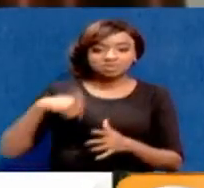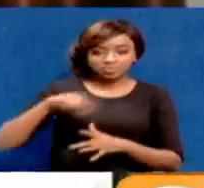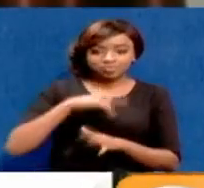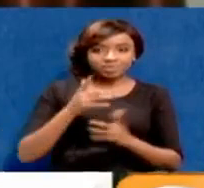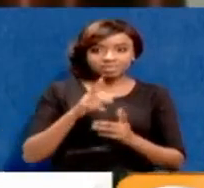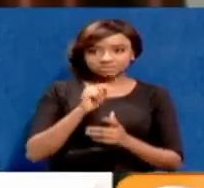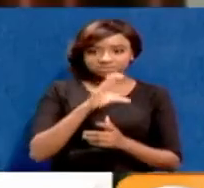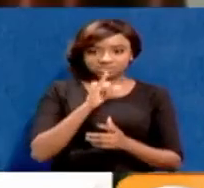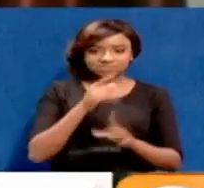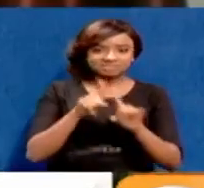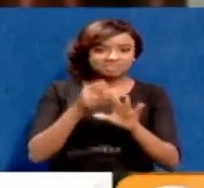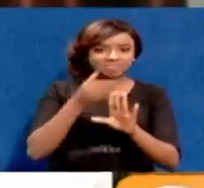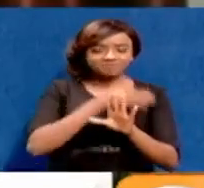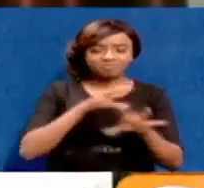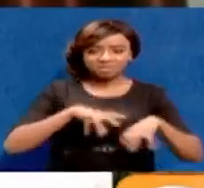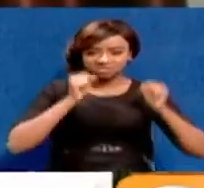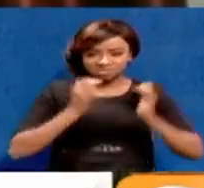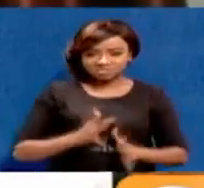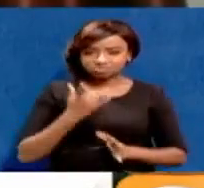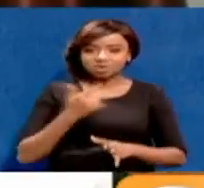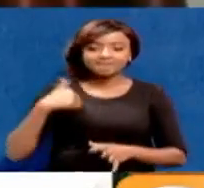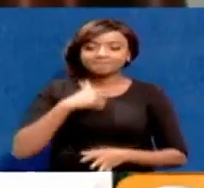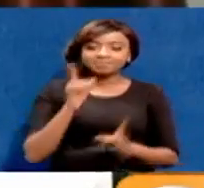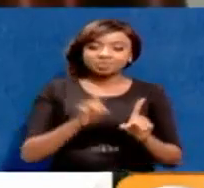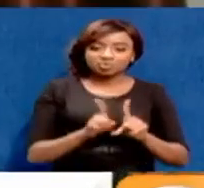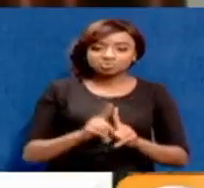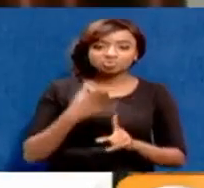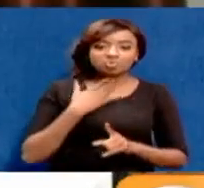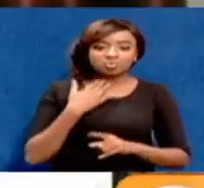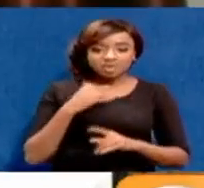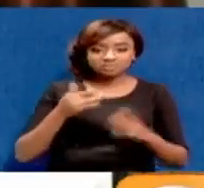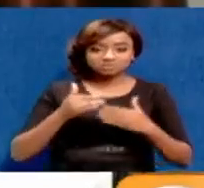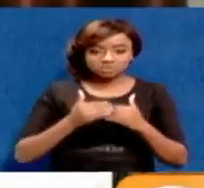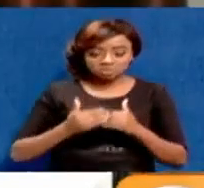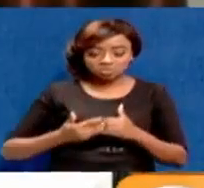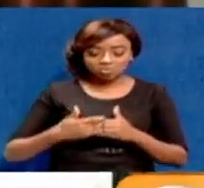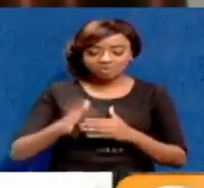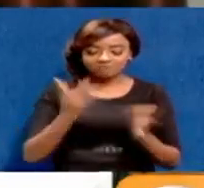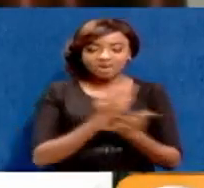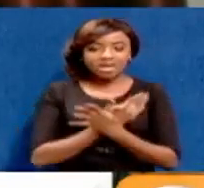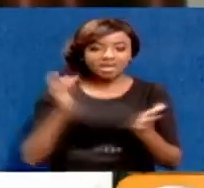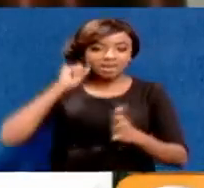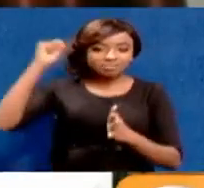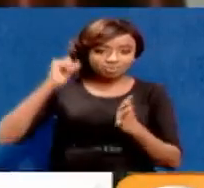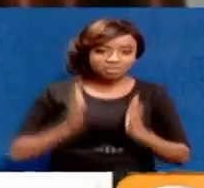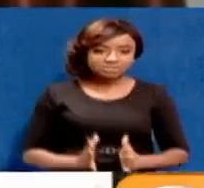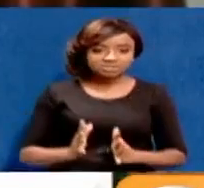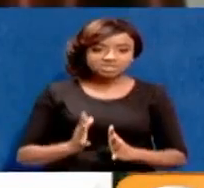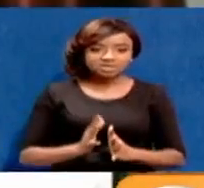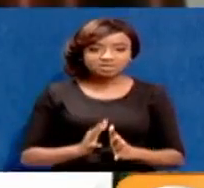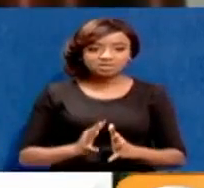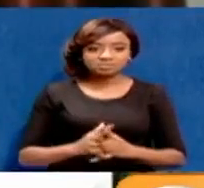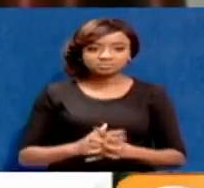former commissioner, chairman, alluded to it, we also want, going forward, that if any politician or any leader